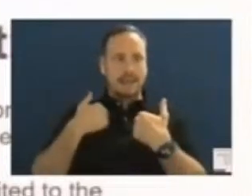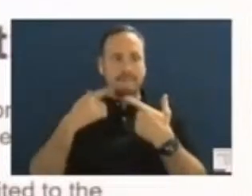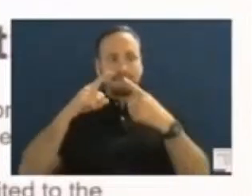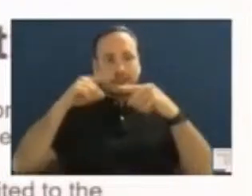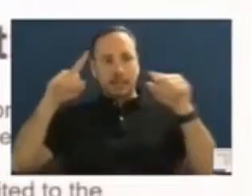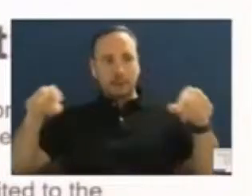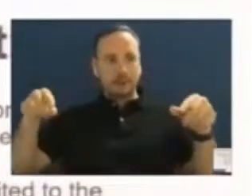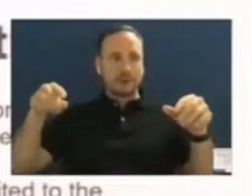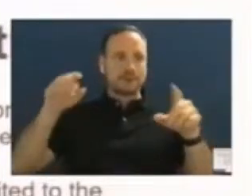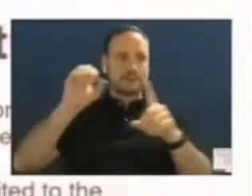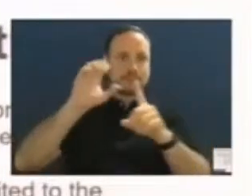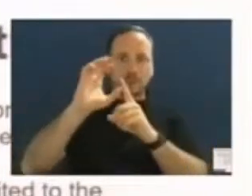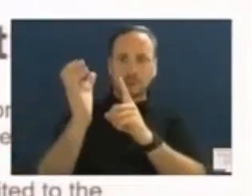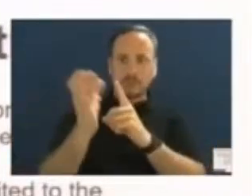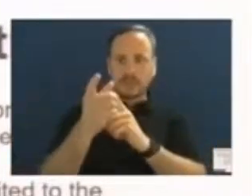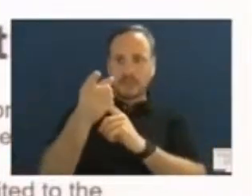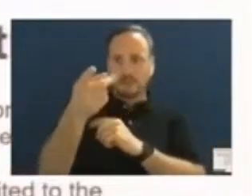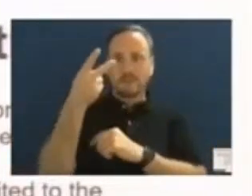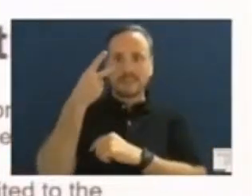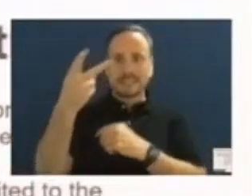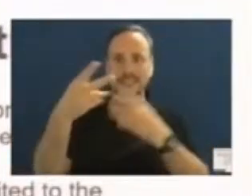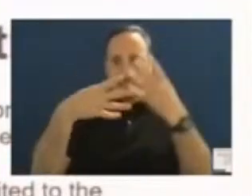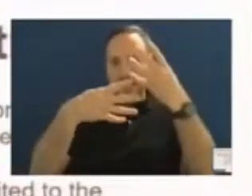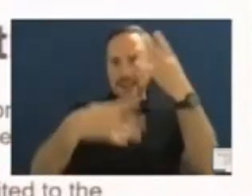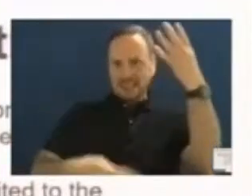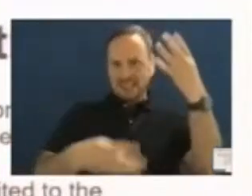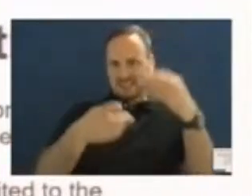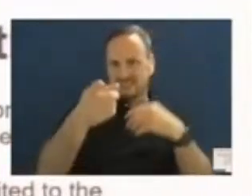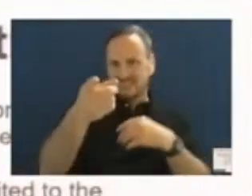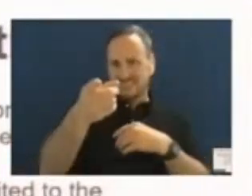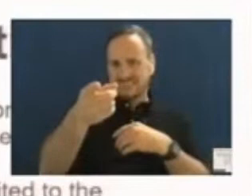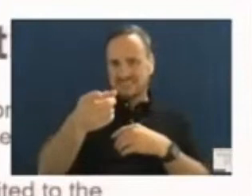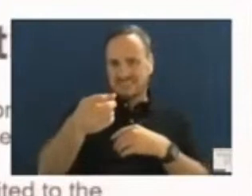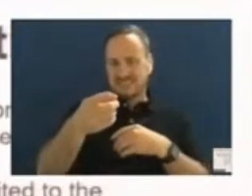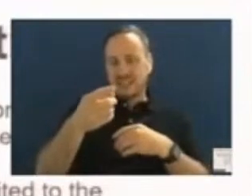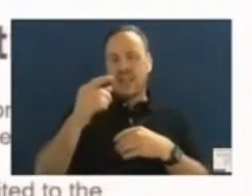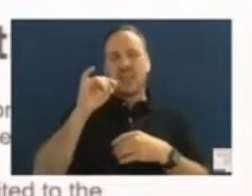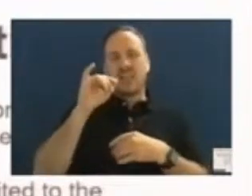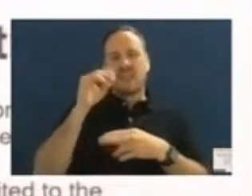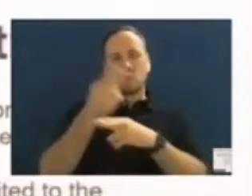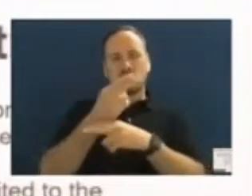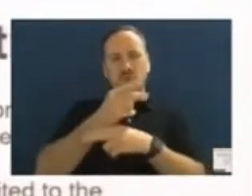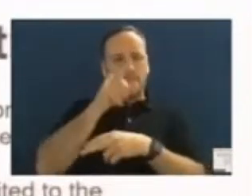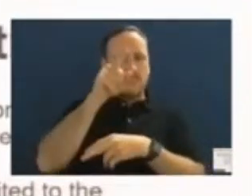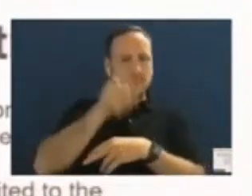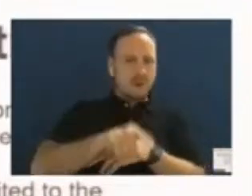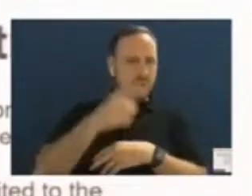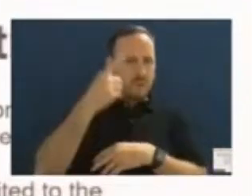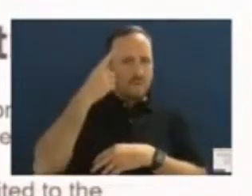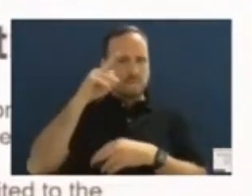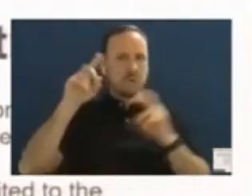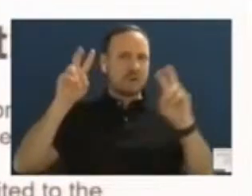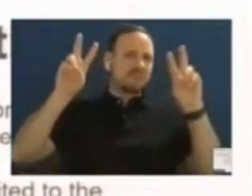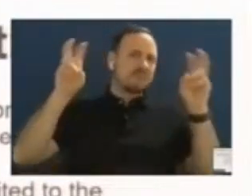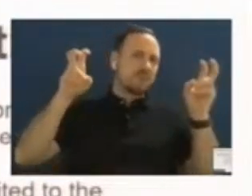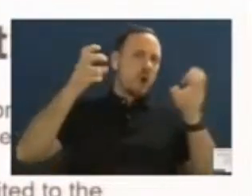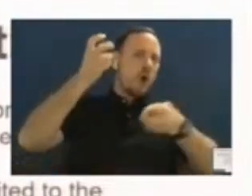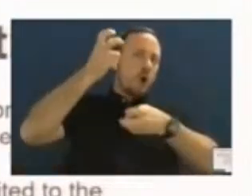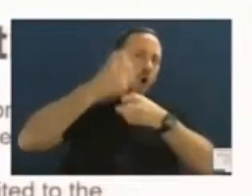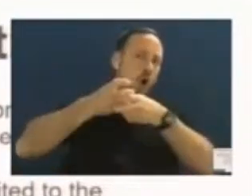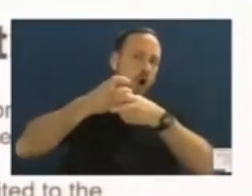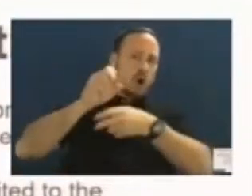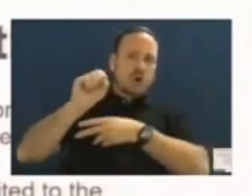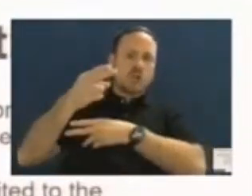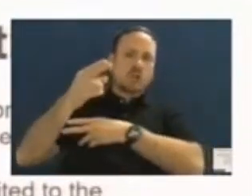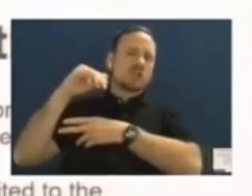on your screen here tonight, this objective criteria is used on a hardship cases with our respective principals